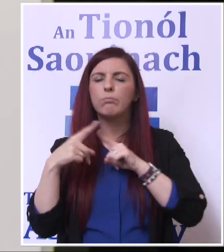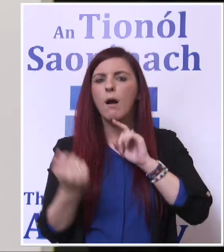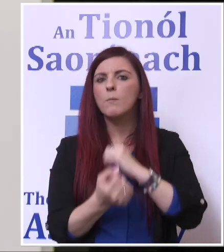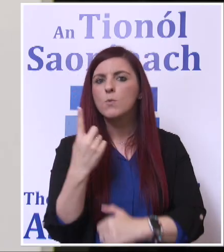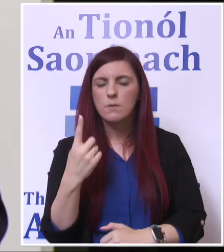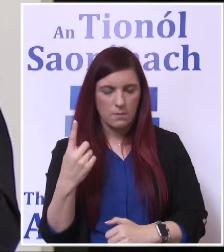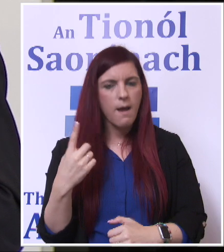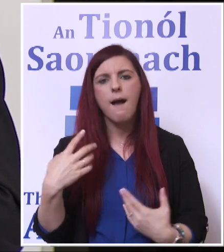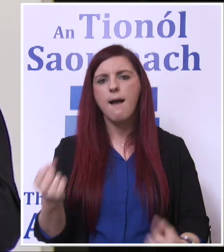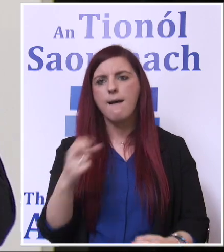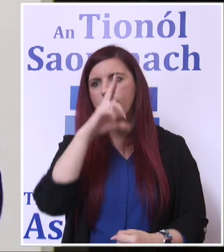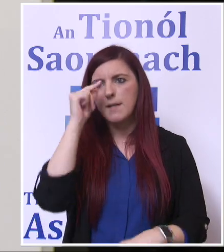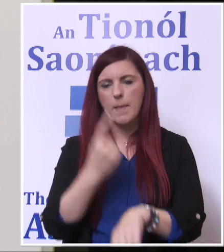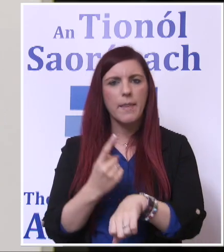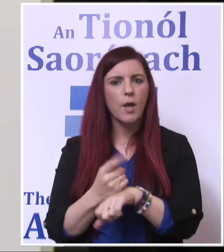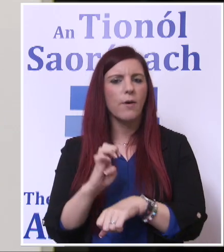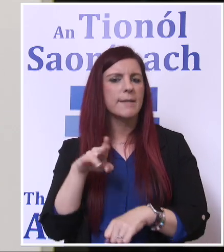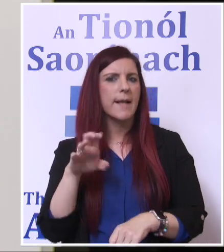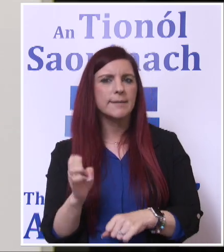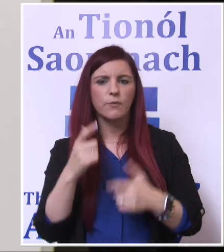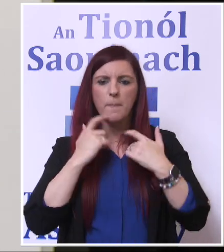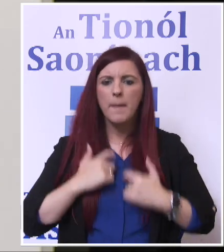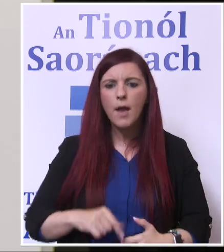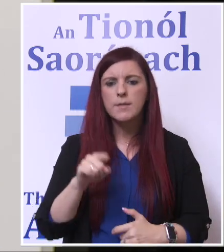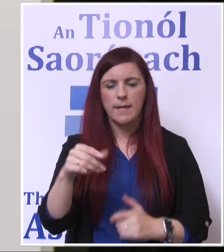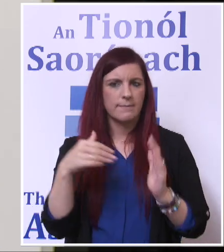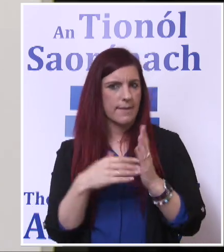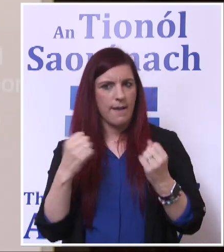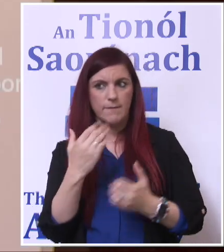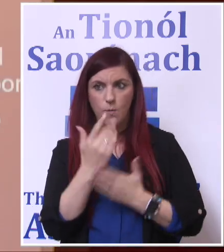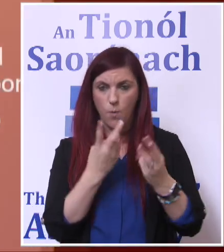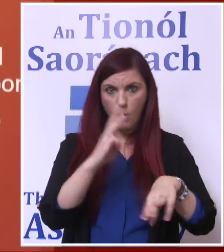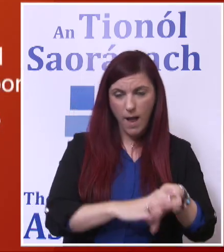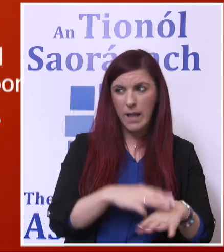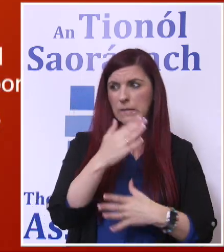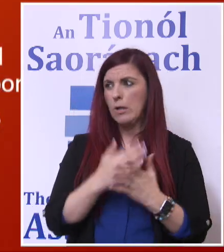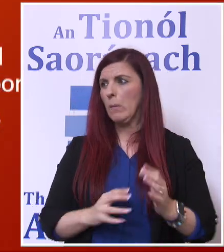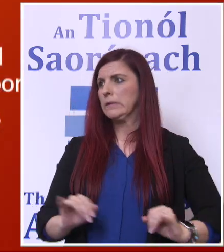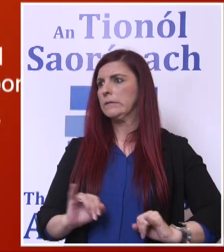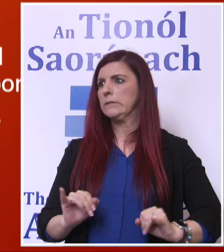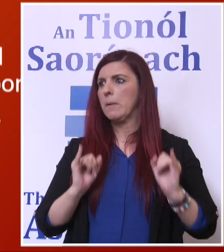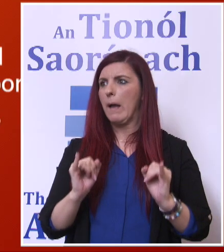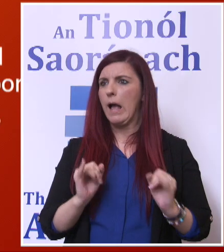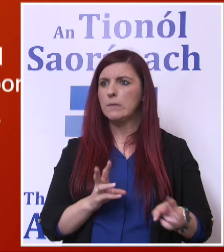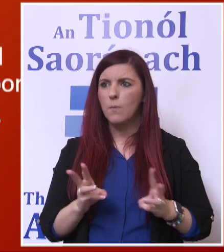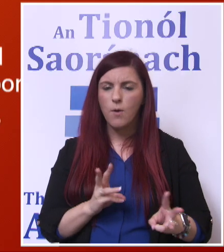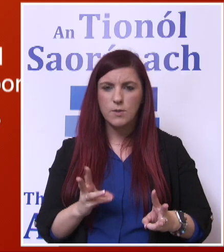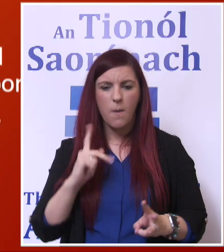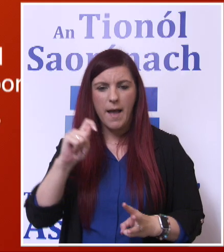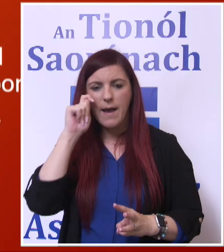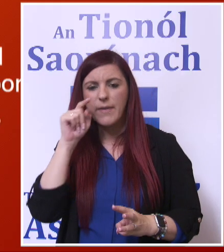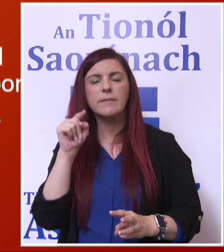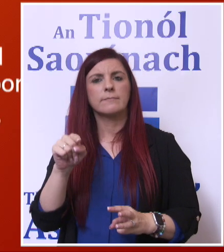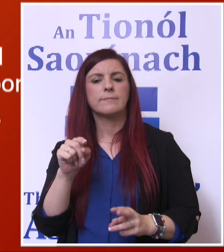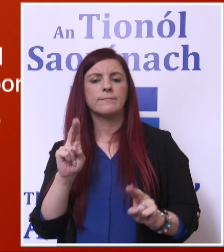There are examples of executive mayors around the world that work well, and yes, there are ones that work badly. And I feel that efficiency is achieved and the